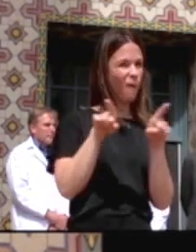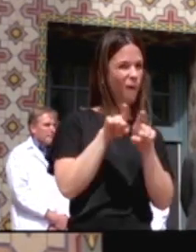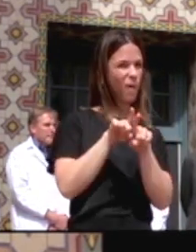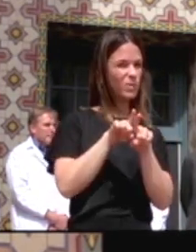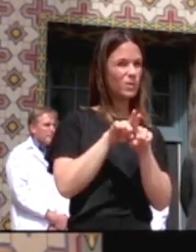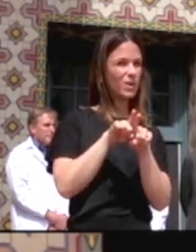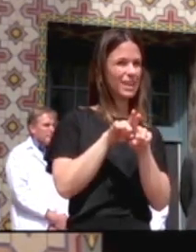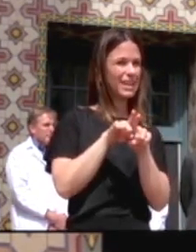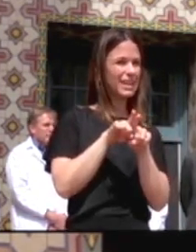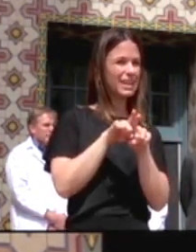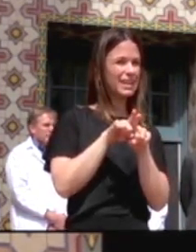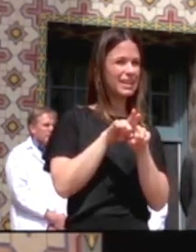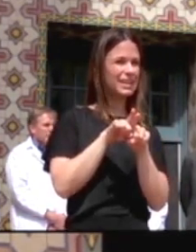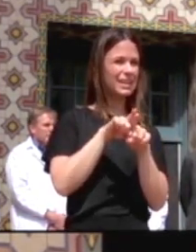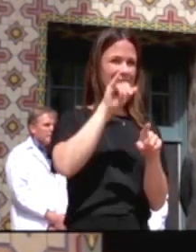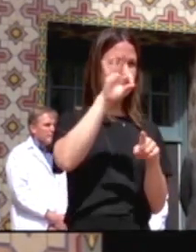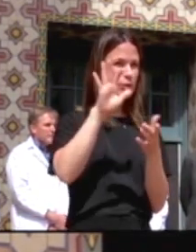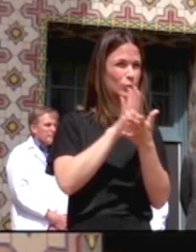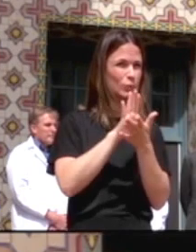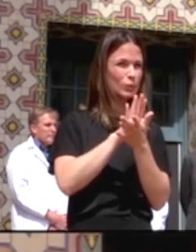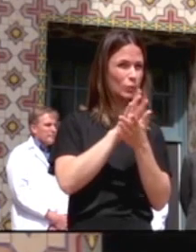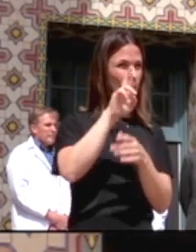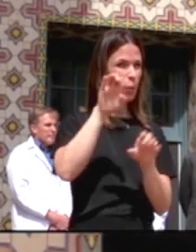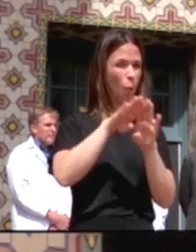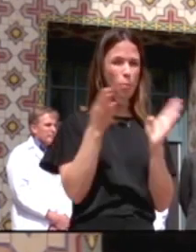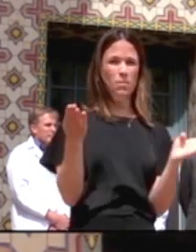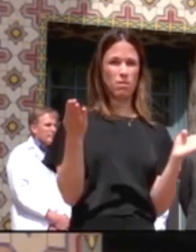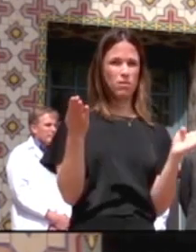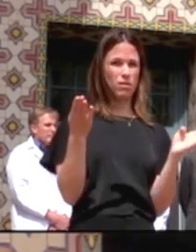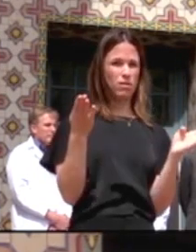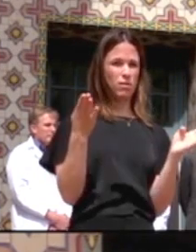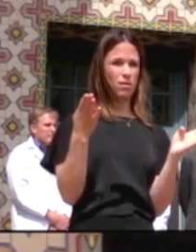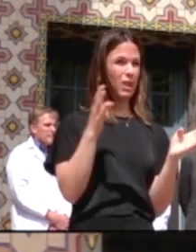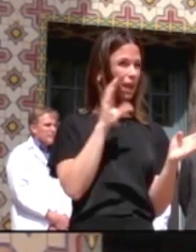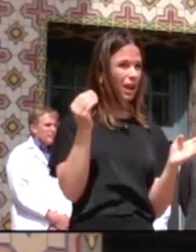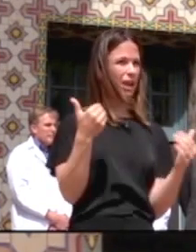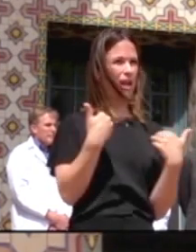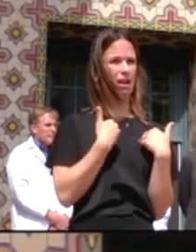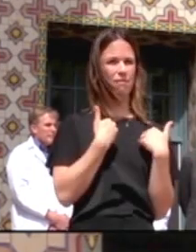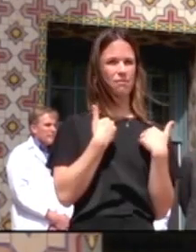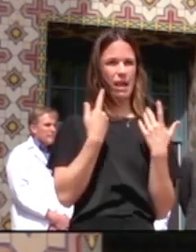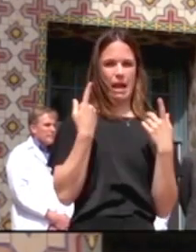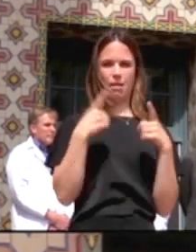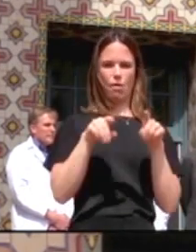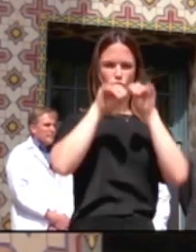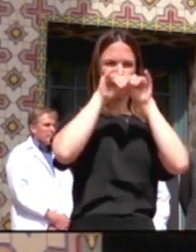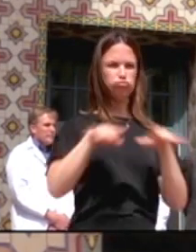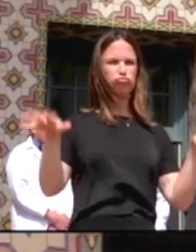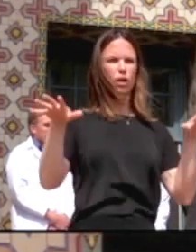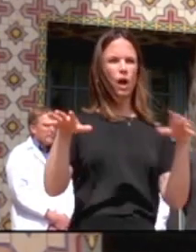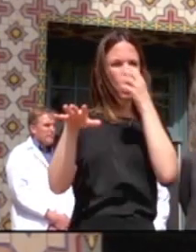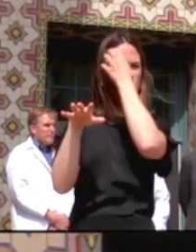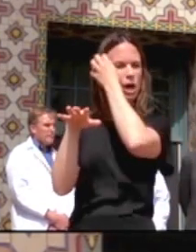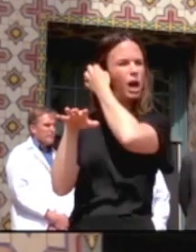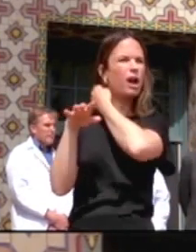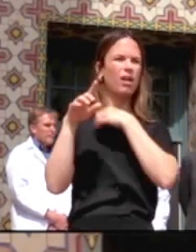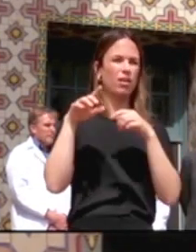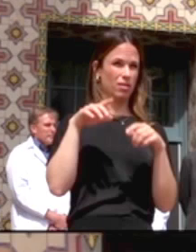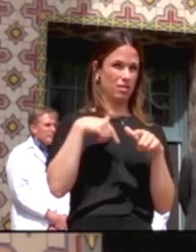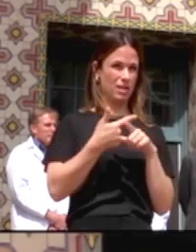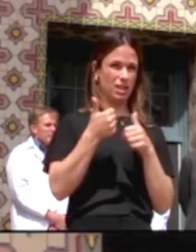if schools do reopen and there are outbreaks and distance learning authority has